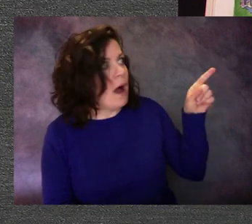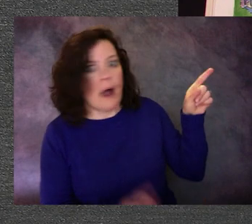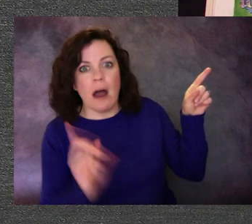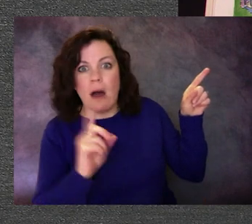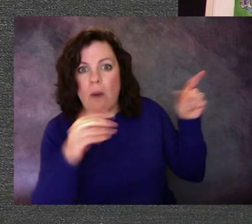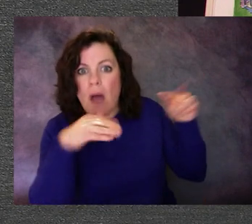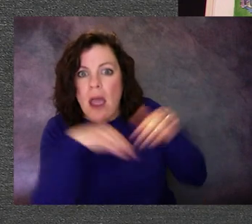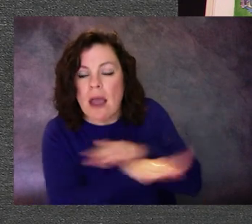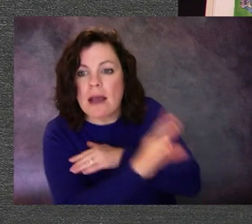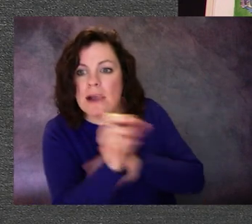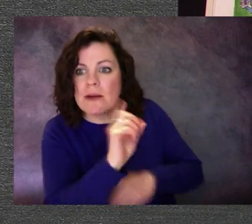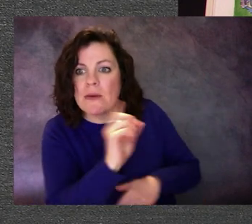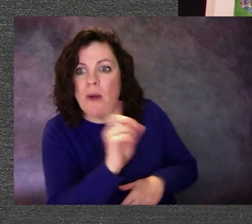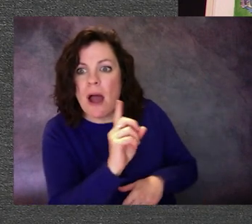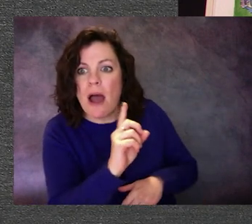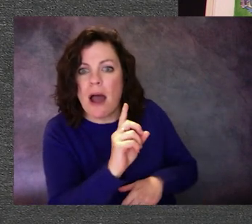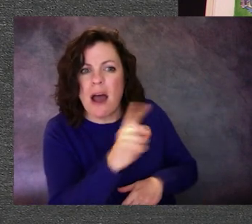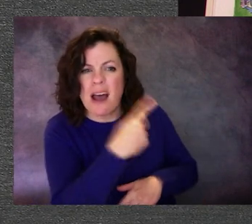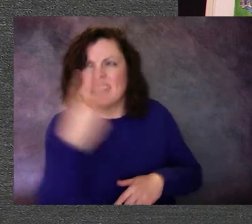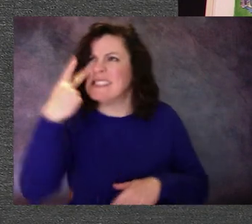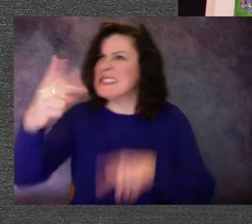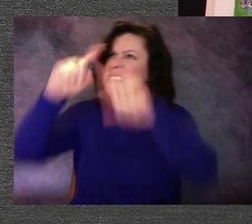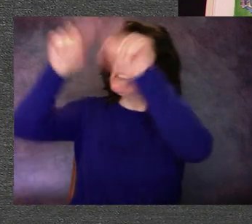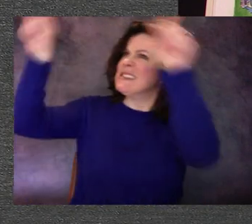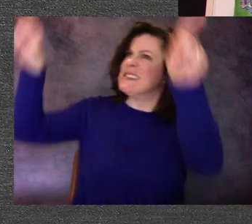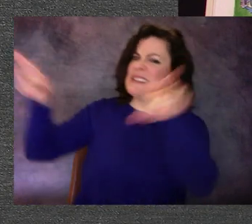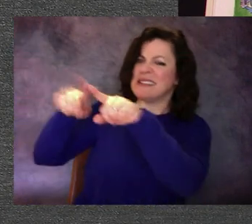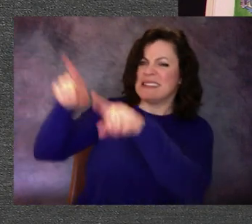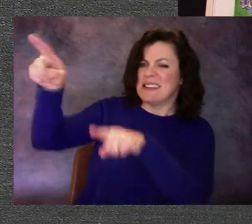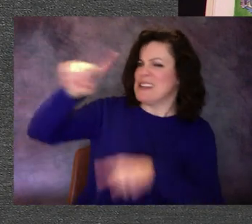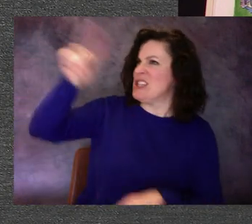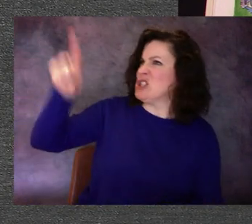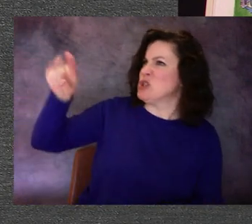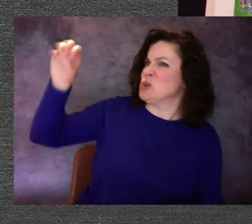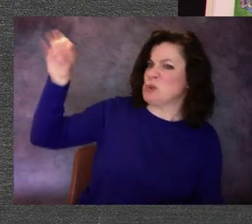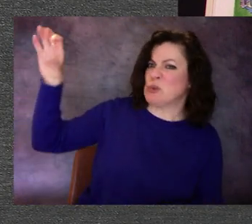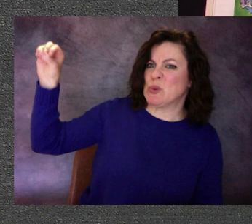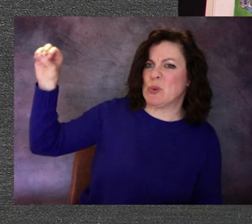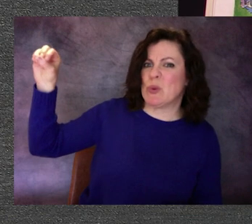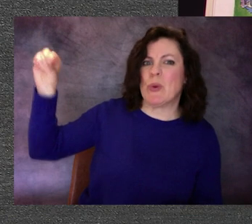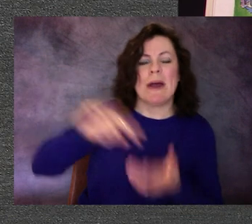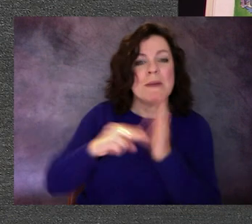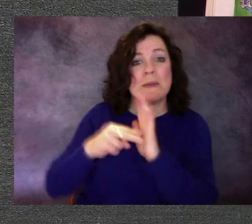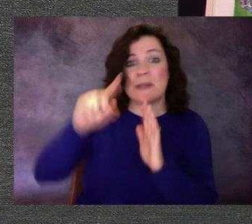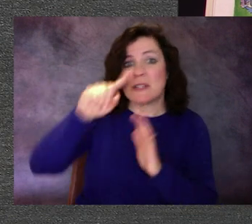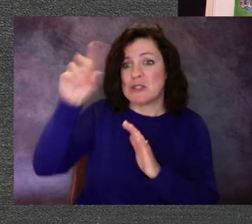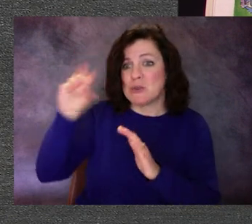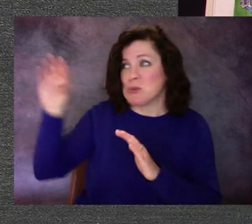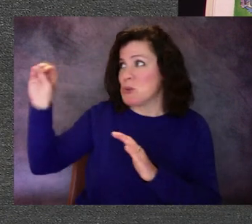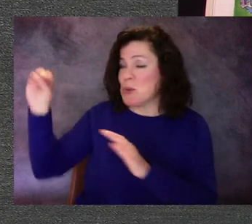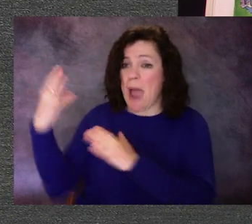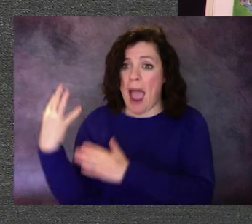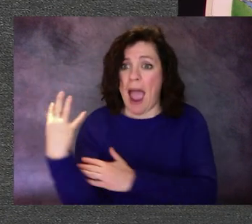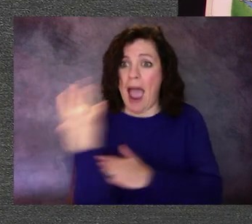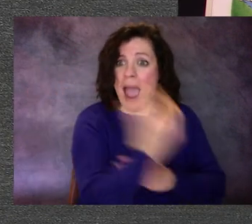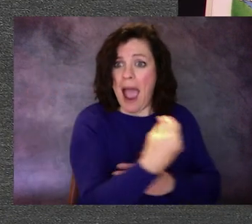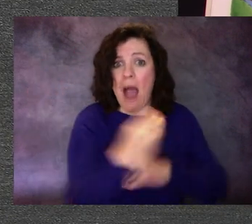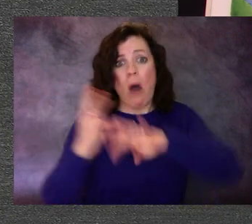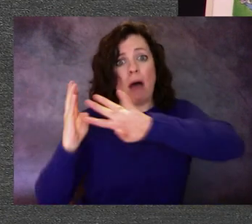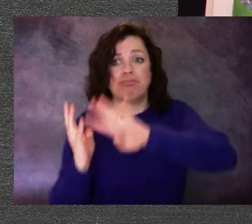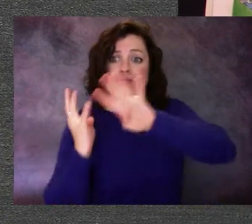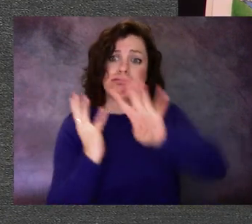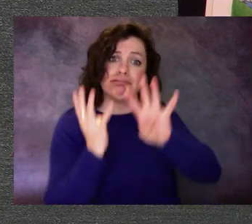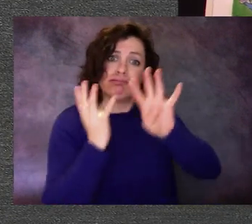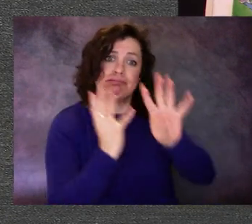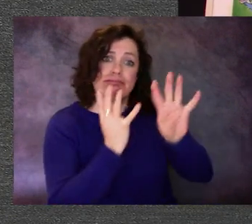Look where they're going. They're leaving the Z-O-O. What does that spell? Zoo. Very good. And they're all following the